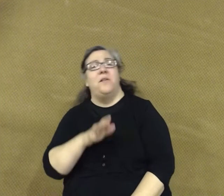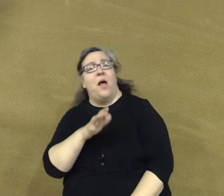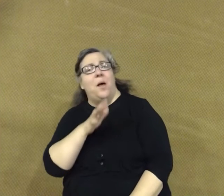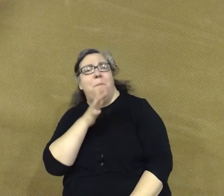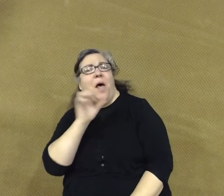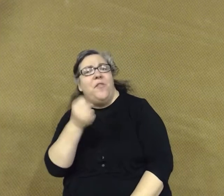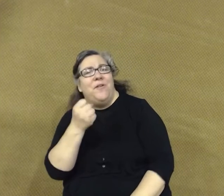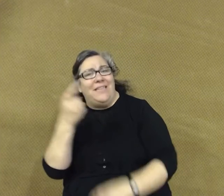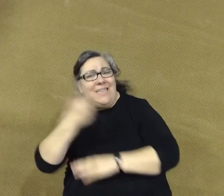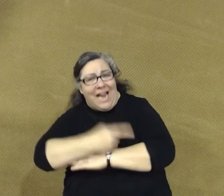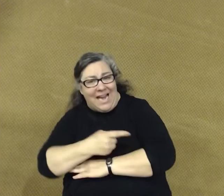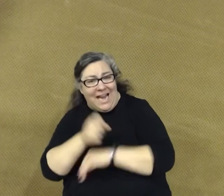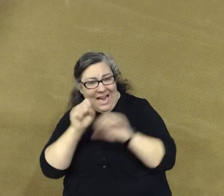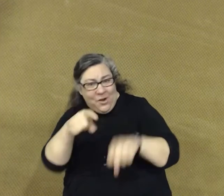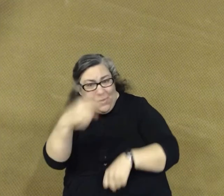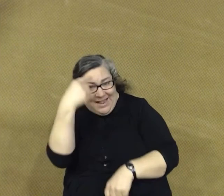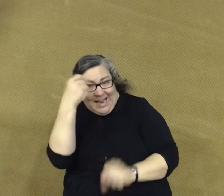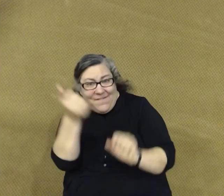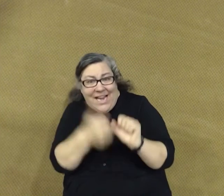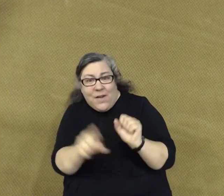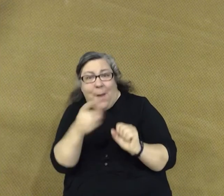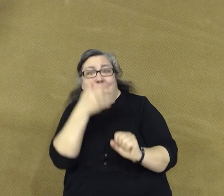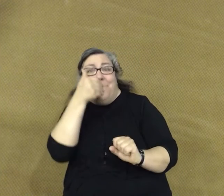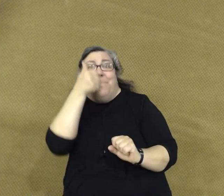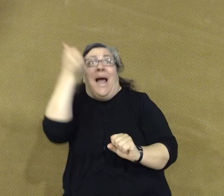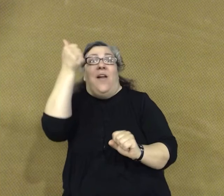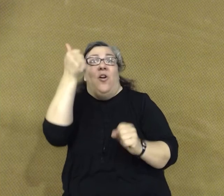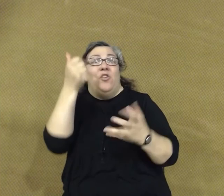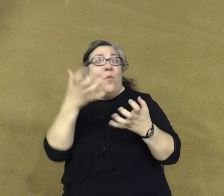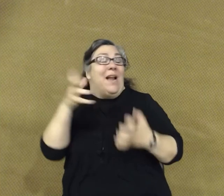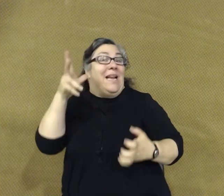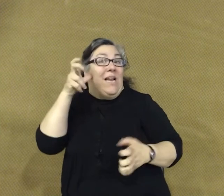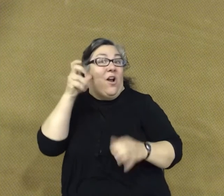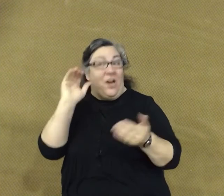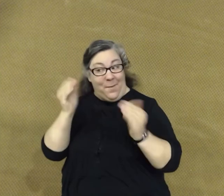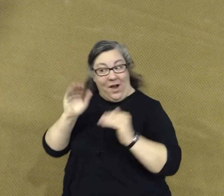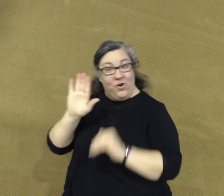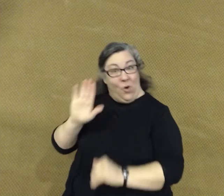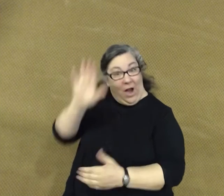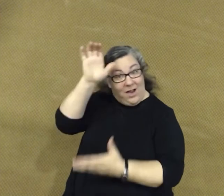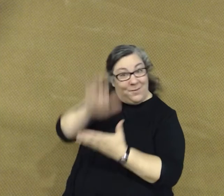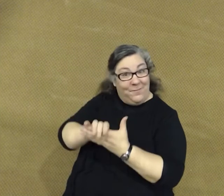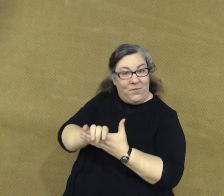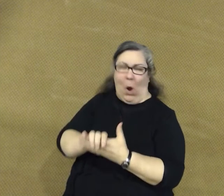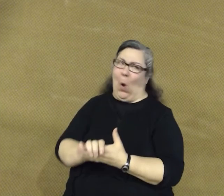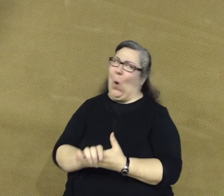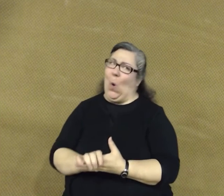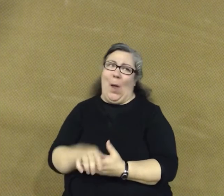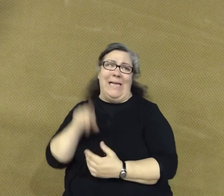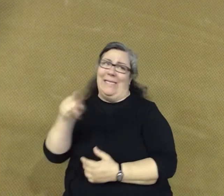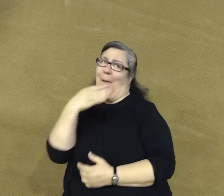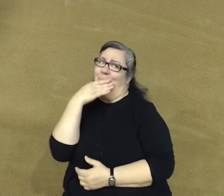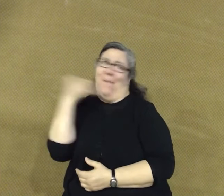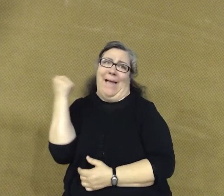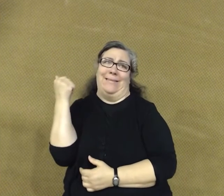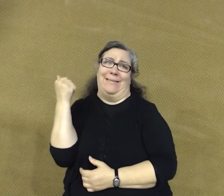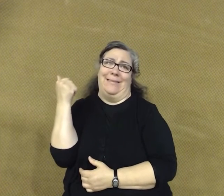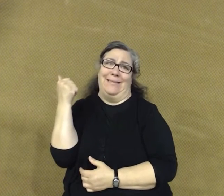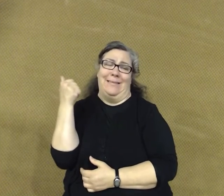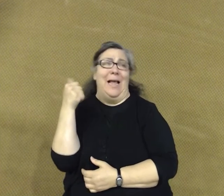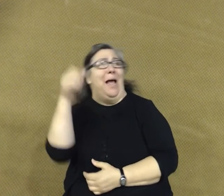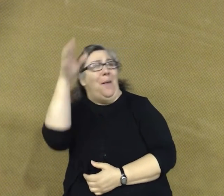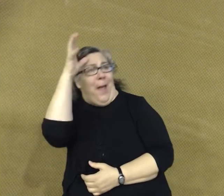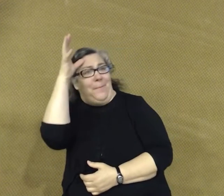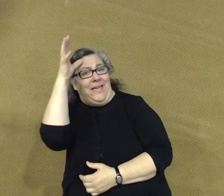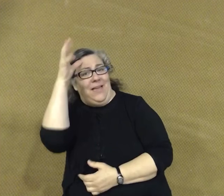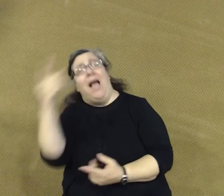think of anybody better than you'd rather hear than him? Right here. He's the best. Poppy, we want you to do what you